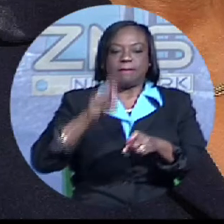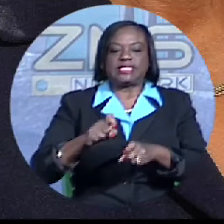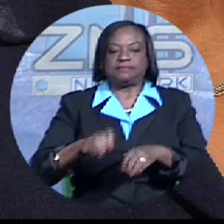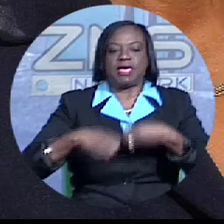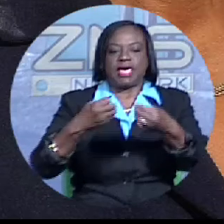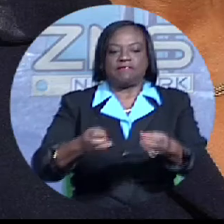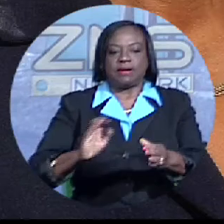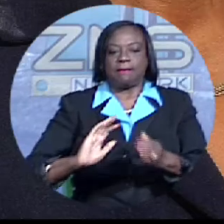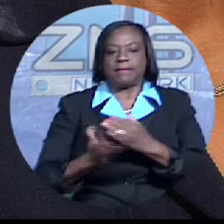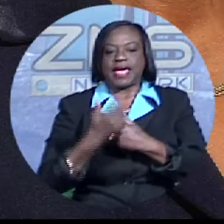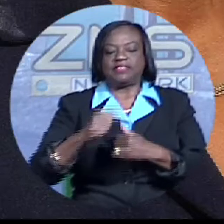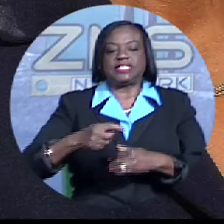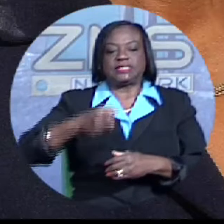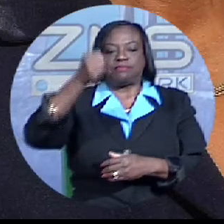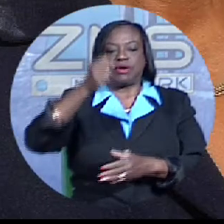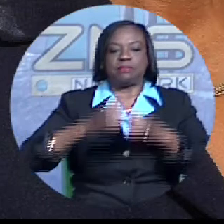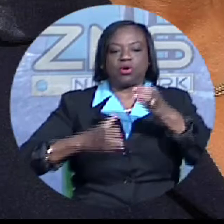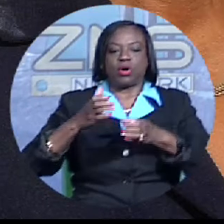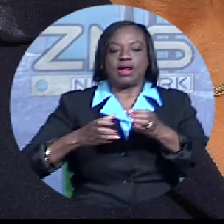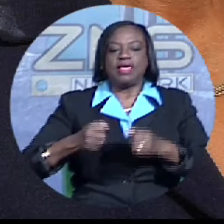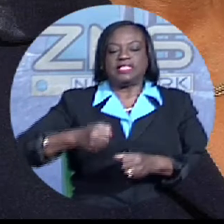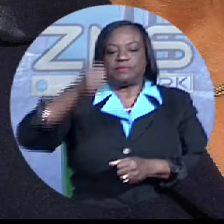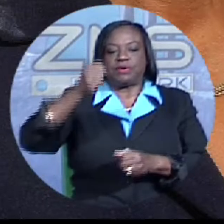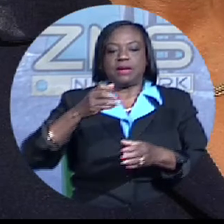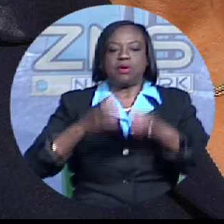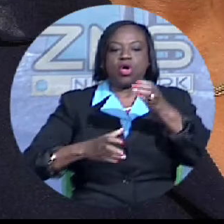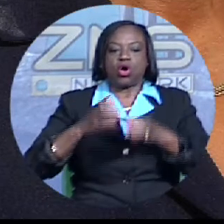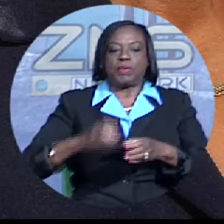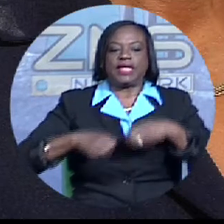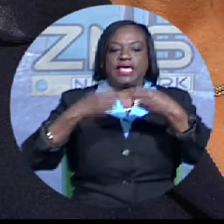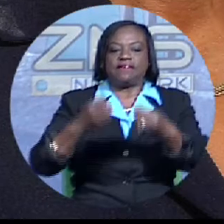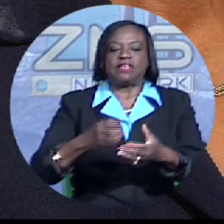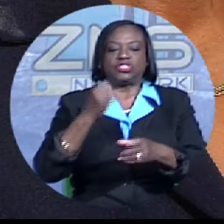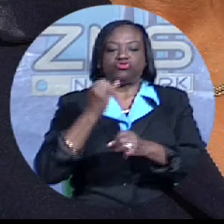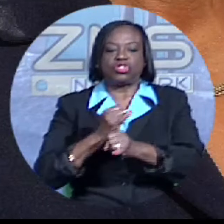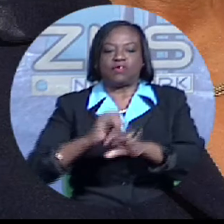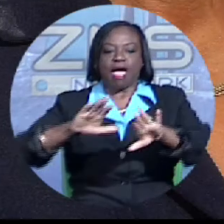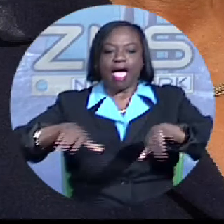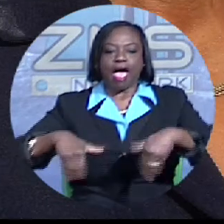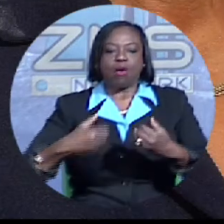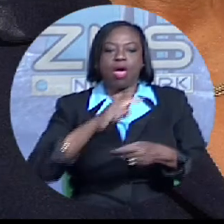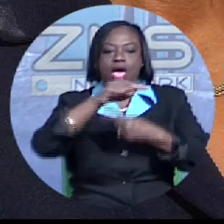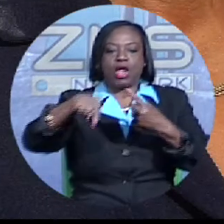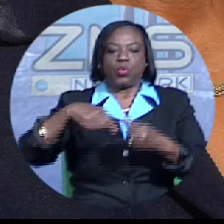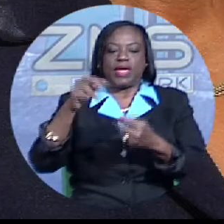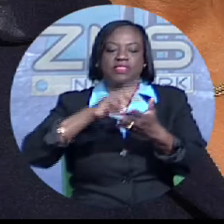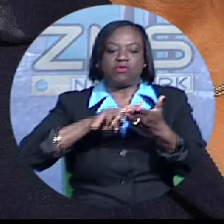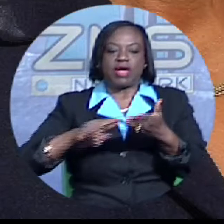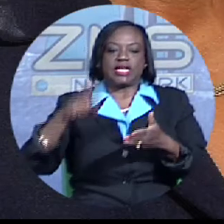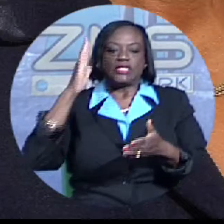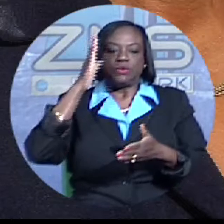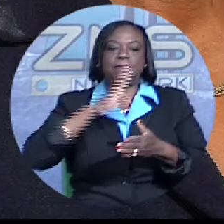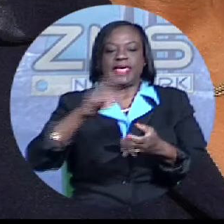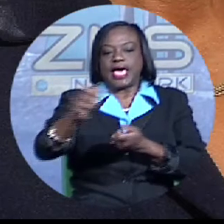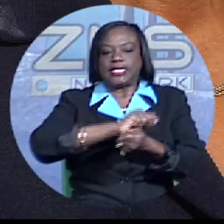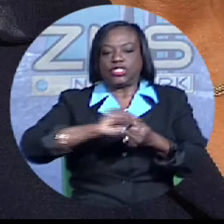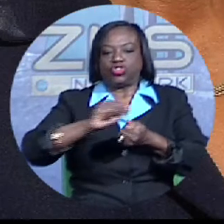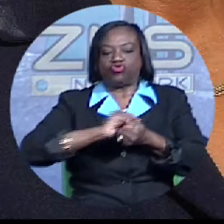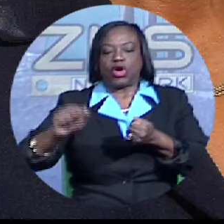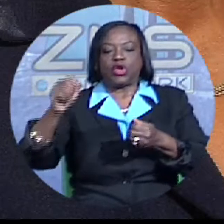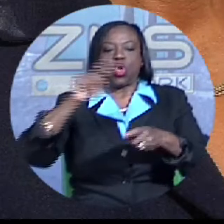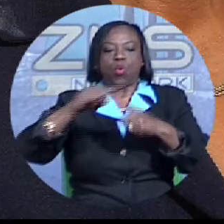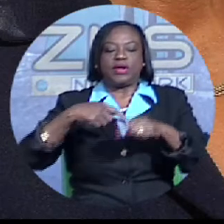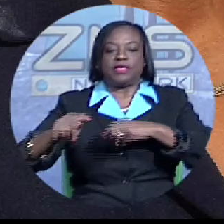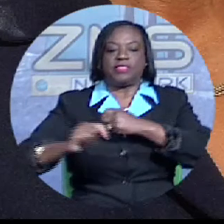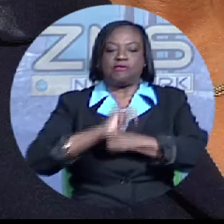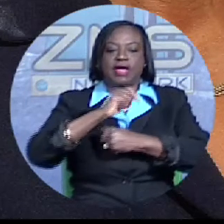Supreme Court, and the Supreme Court can also give instructions as to how and when those records should be destroyed when the threat is